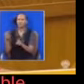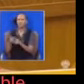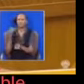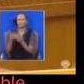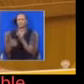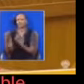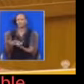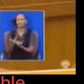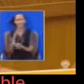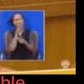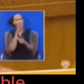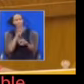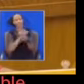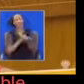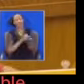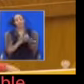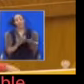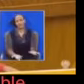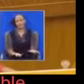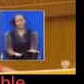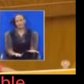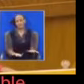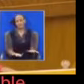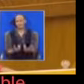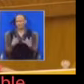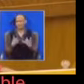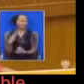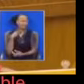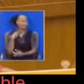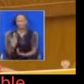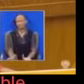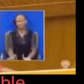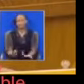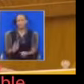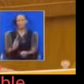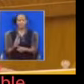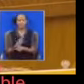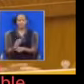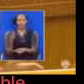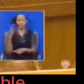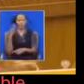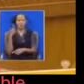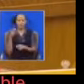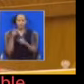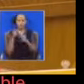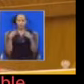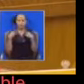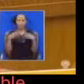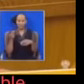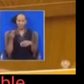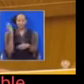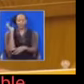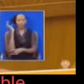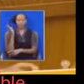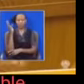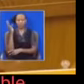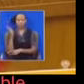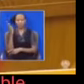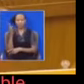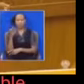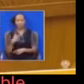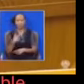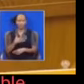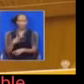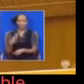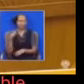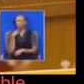Island. It is extremely disappointing every time you open to your mouth to speak here that which